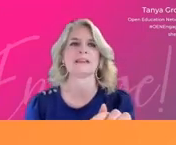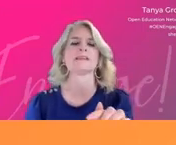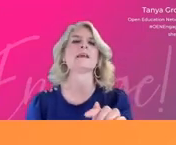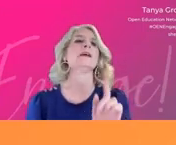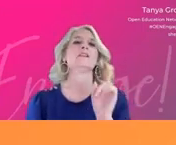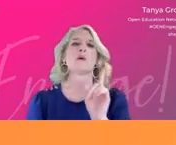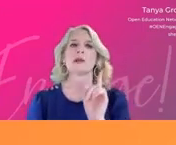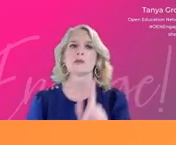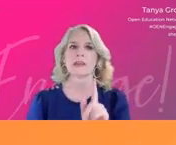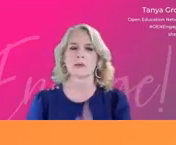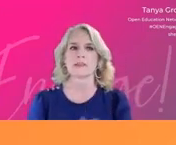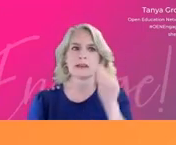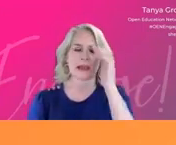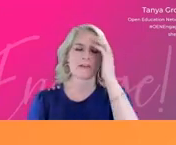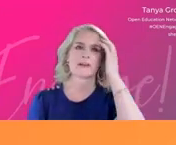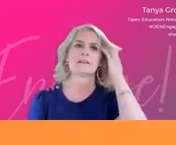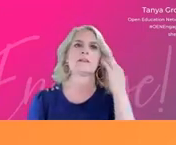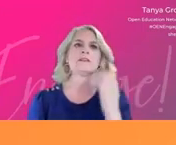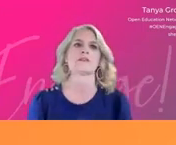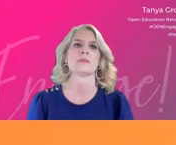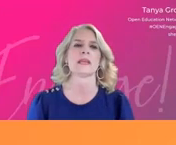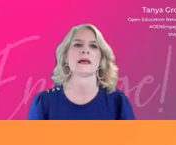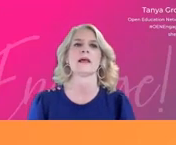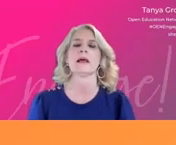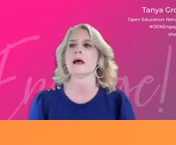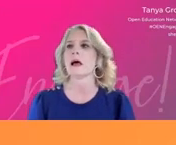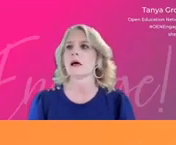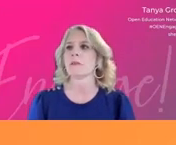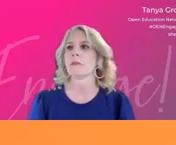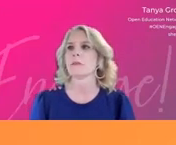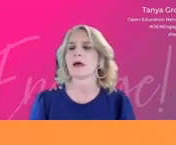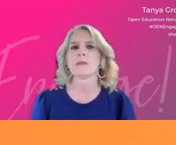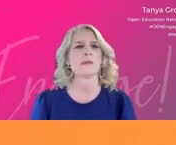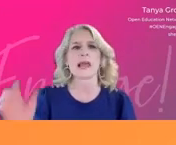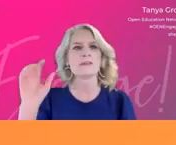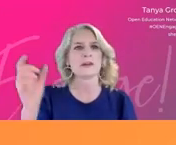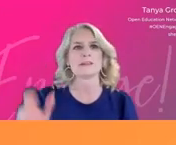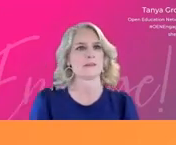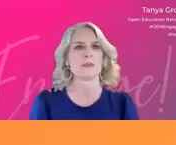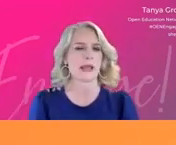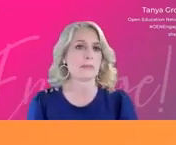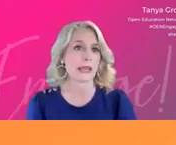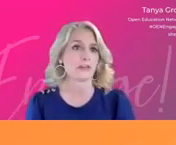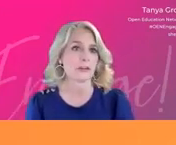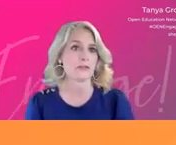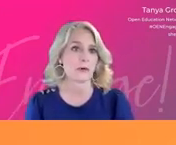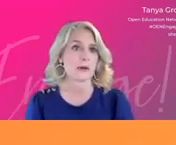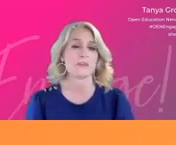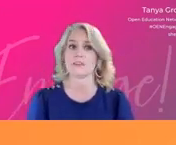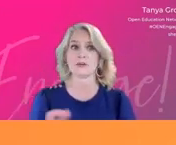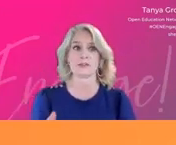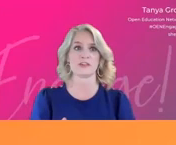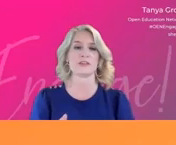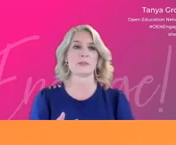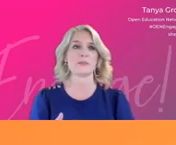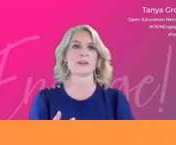applicants. So I don't think we did advertise it on social media. And we had a very simple application form